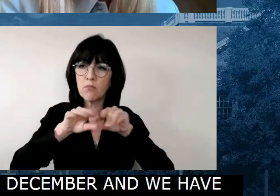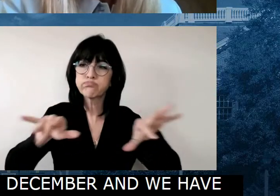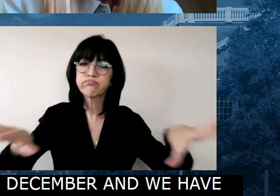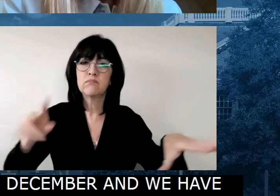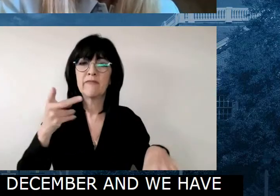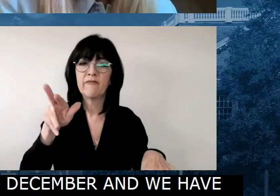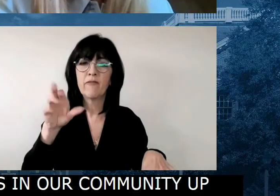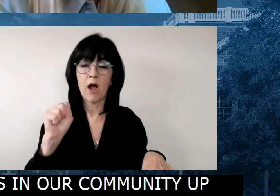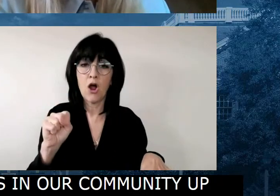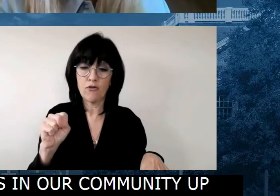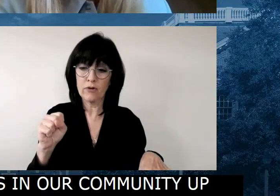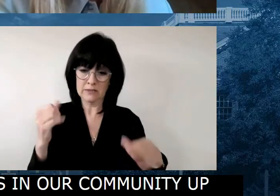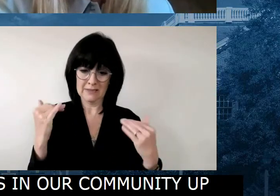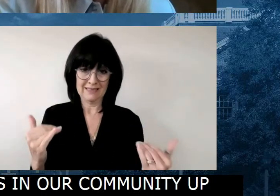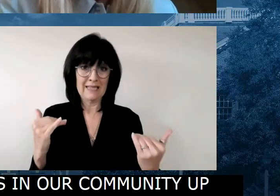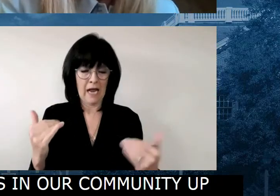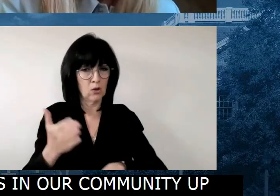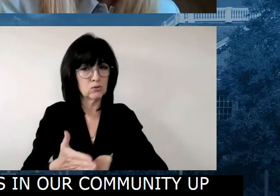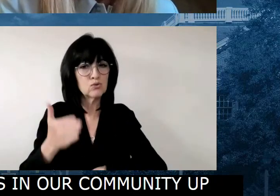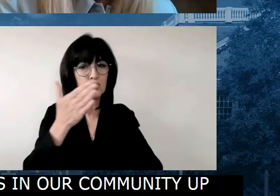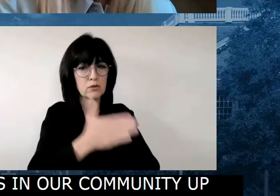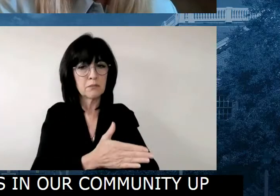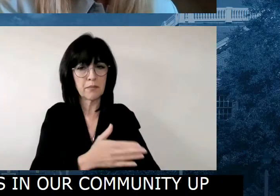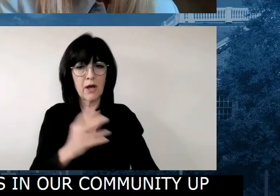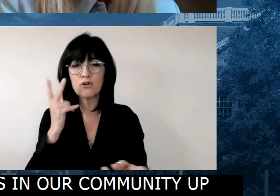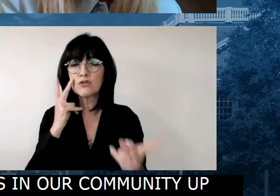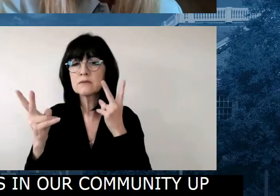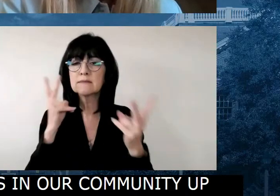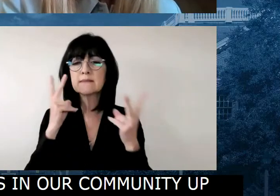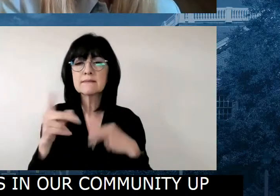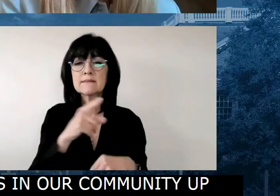better. We see that as